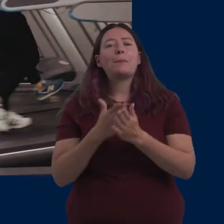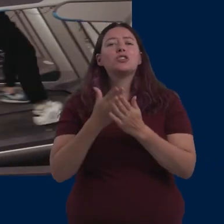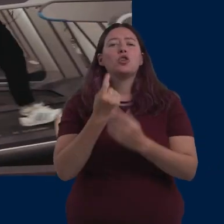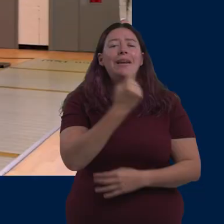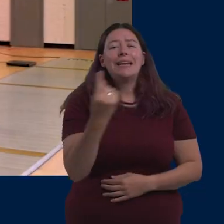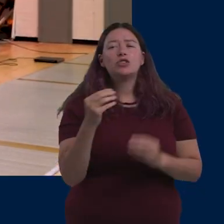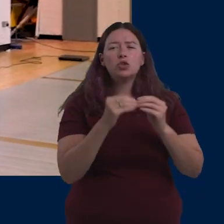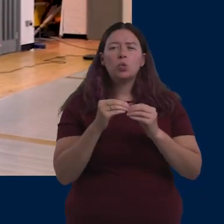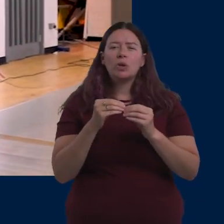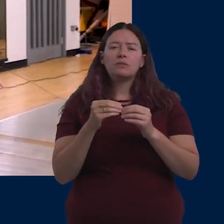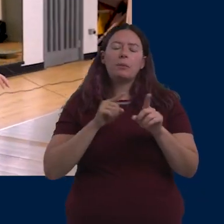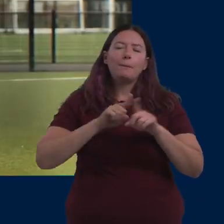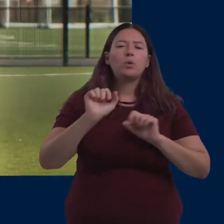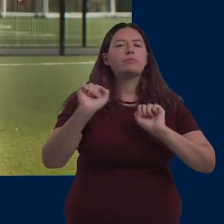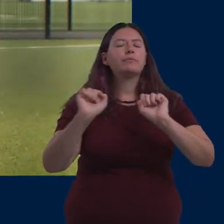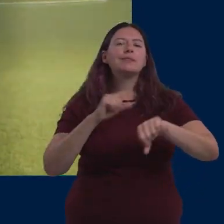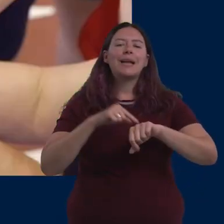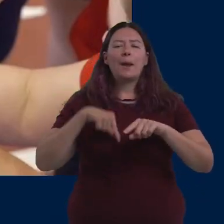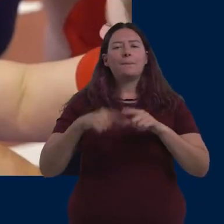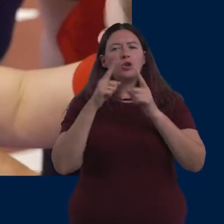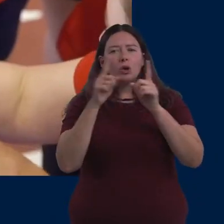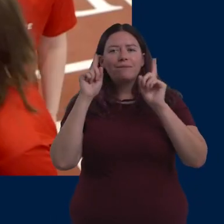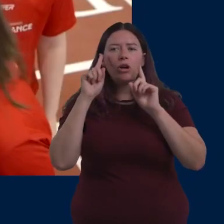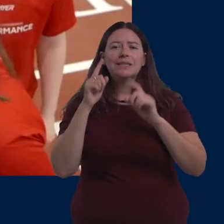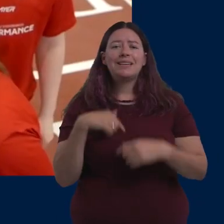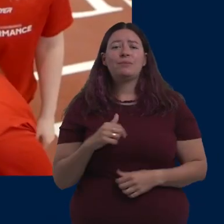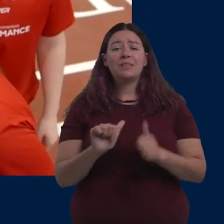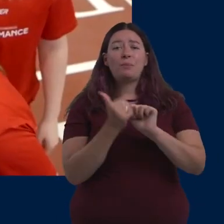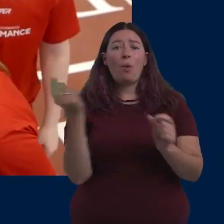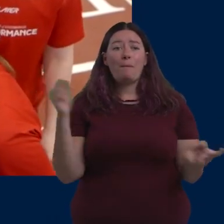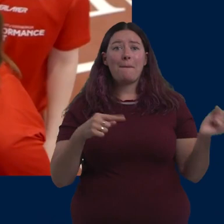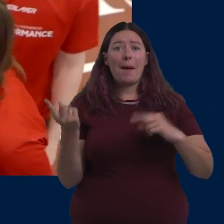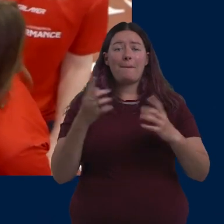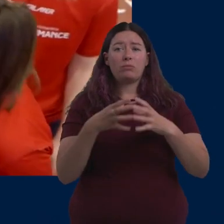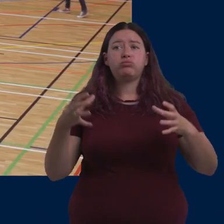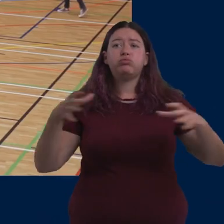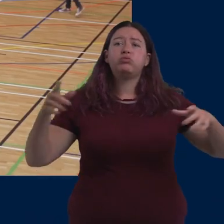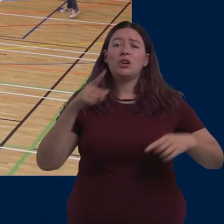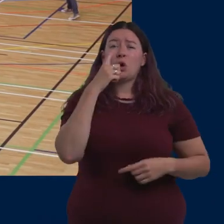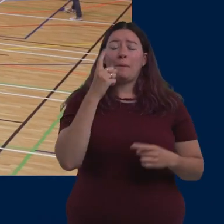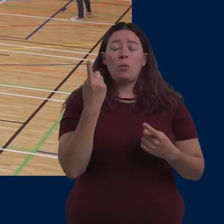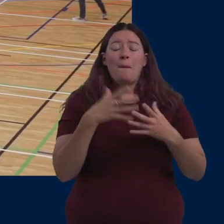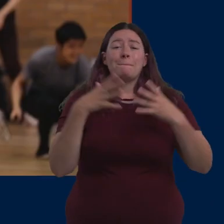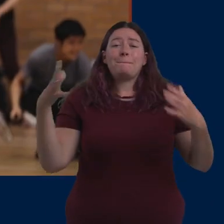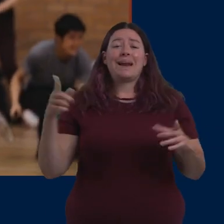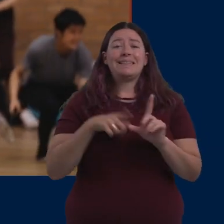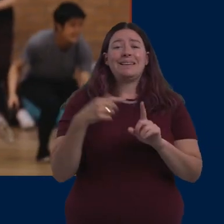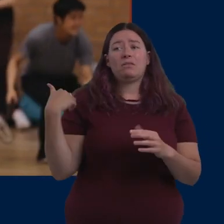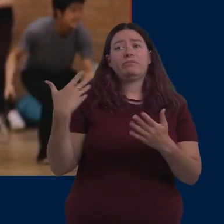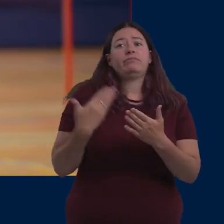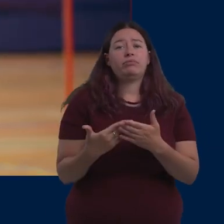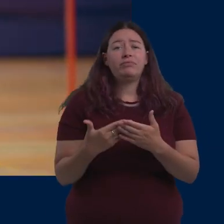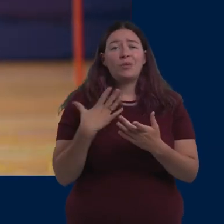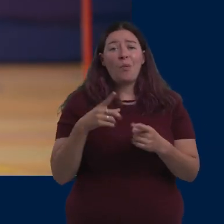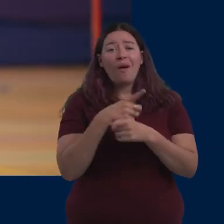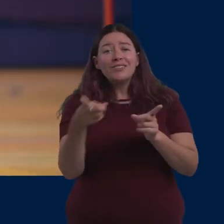gets the most out of their time at university through sport. With a return to sport in full flow, this could be one of the biggest years in our history,